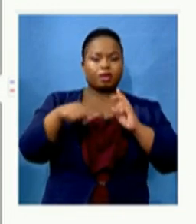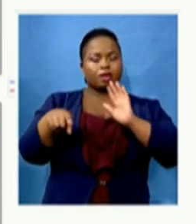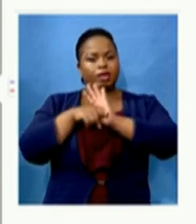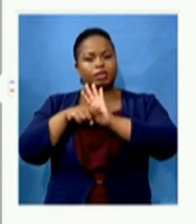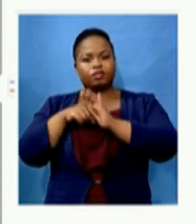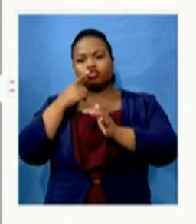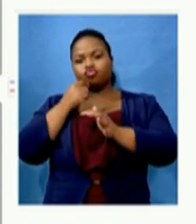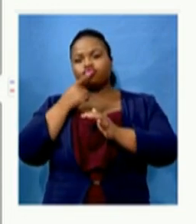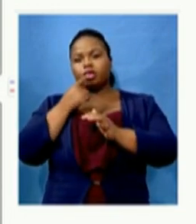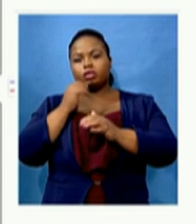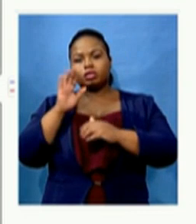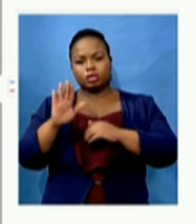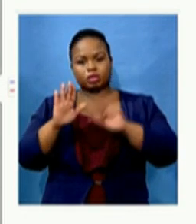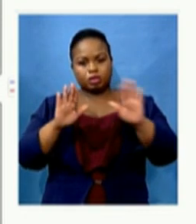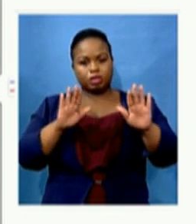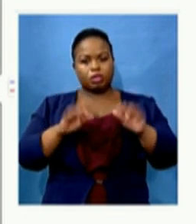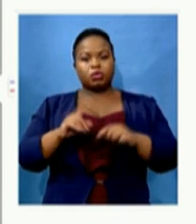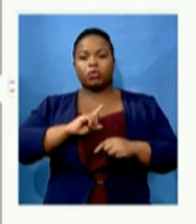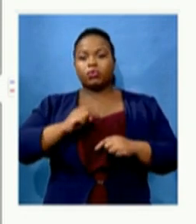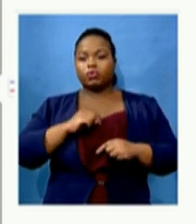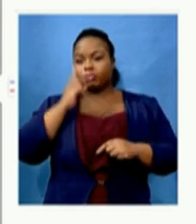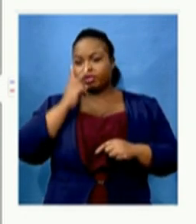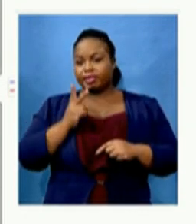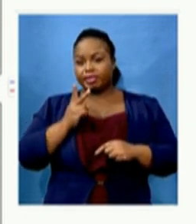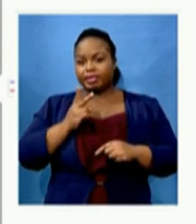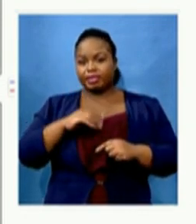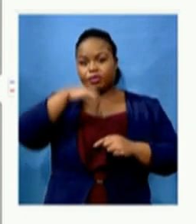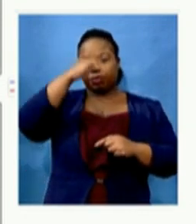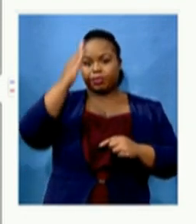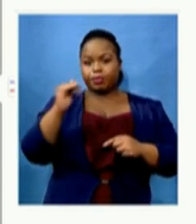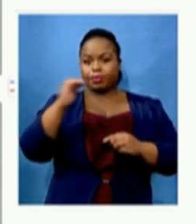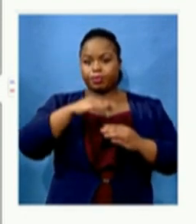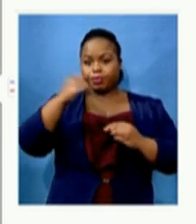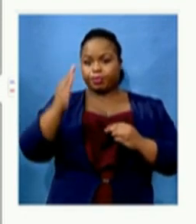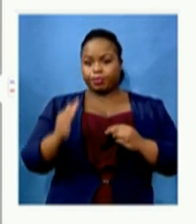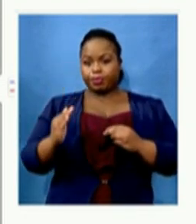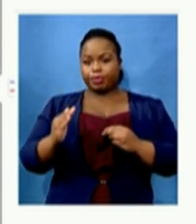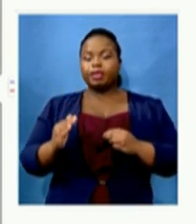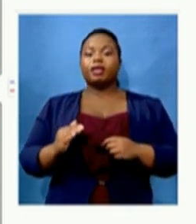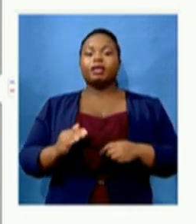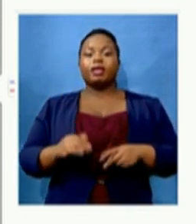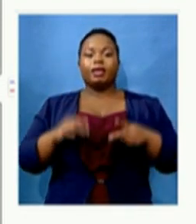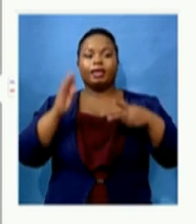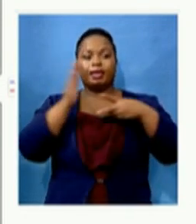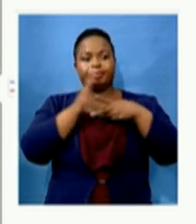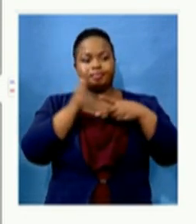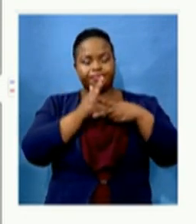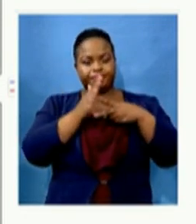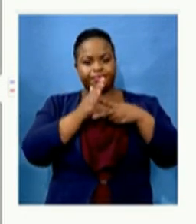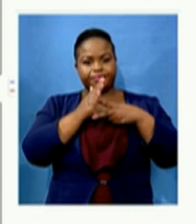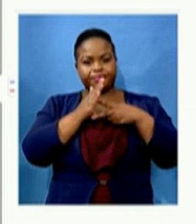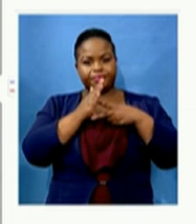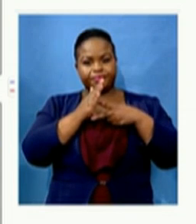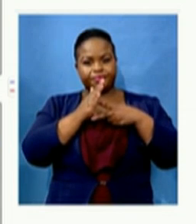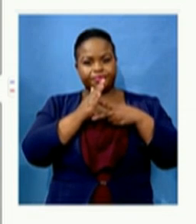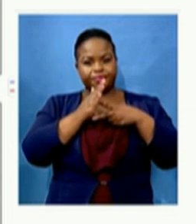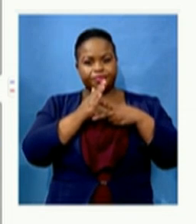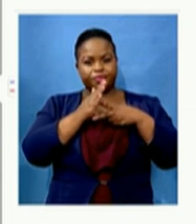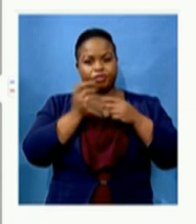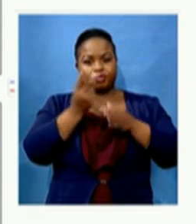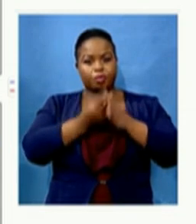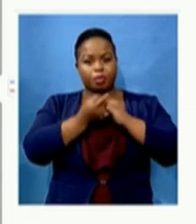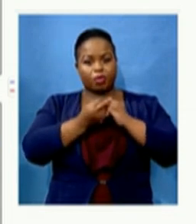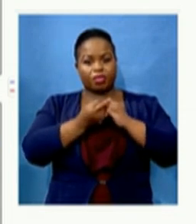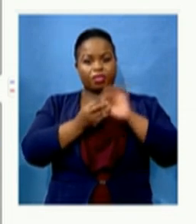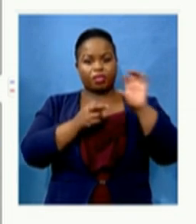is that under both scenarios, we